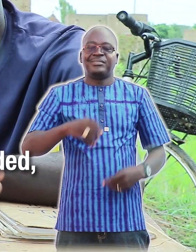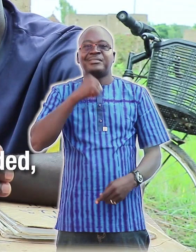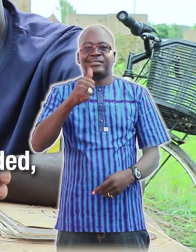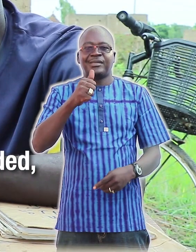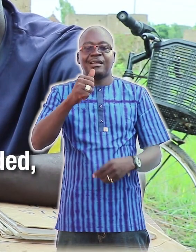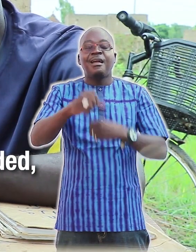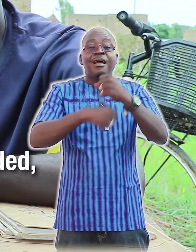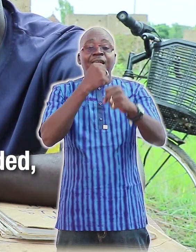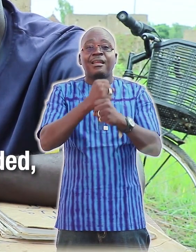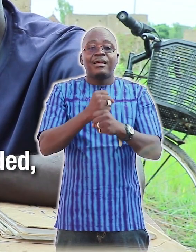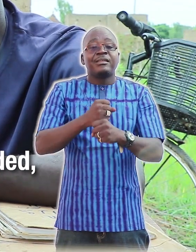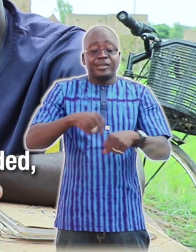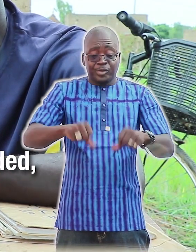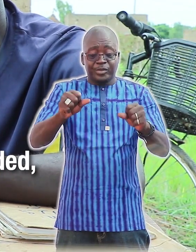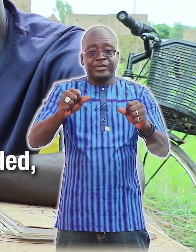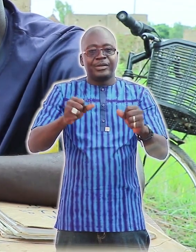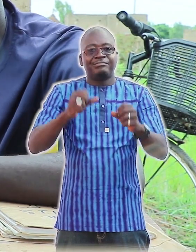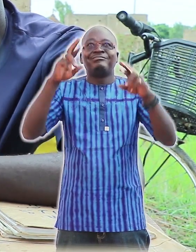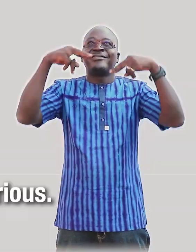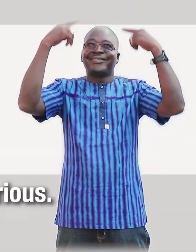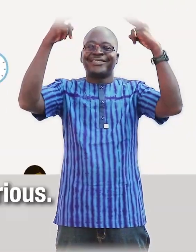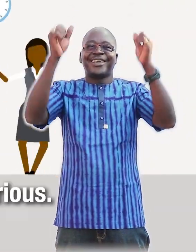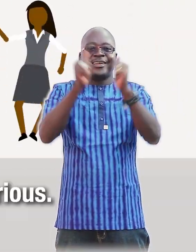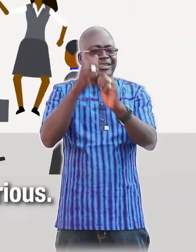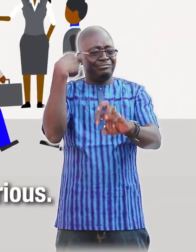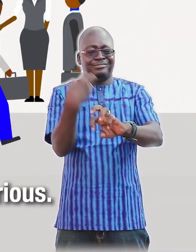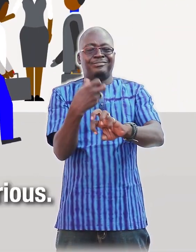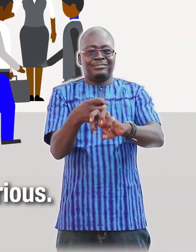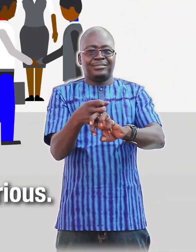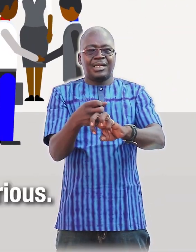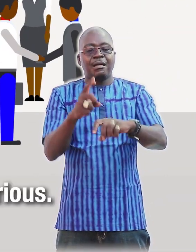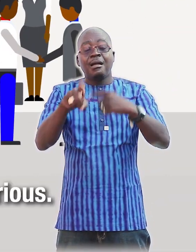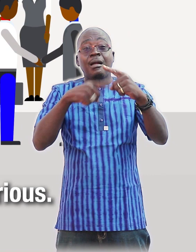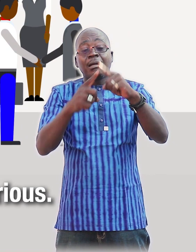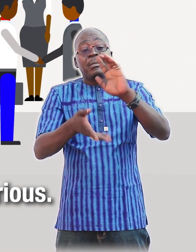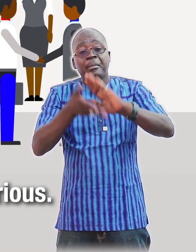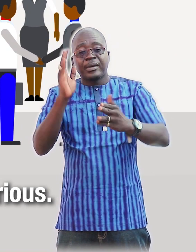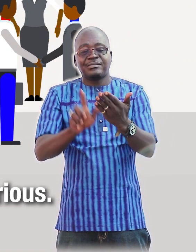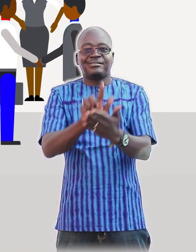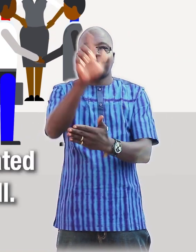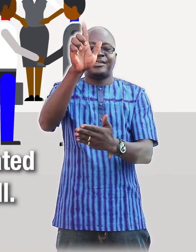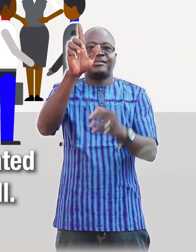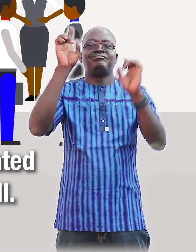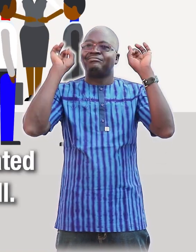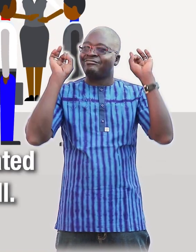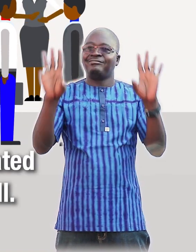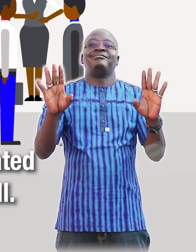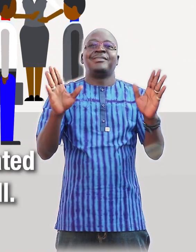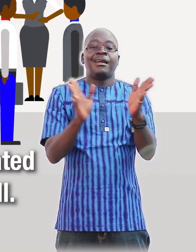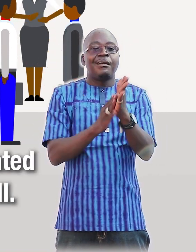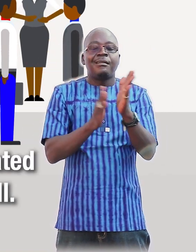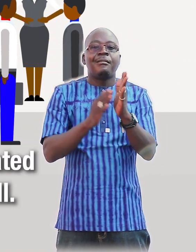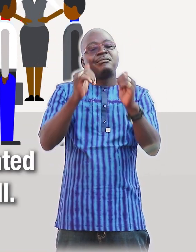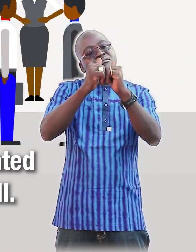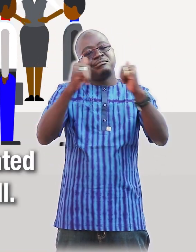I succeeded, but with great difficulty. Once in high school, the problem became more serious. At school, I was